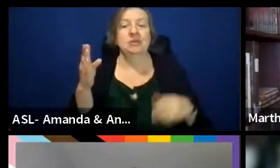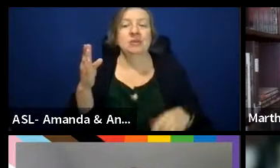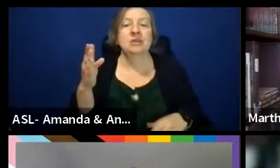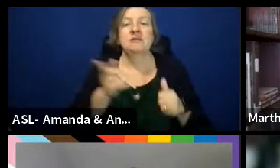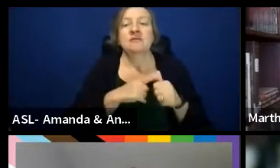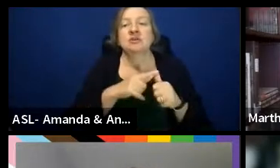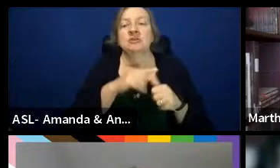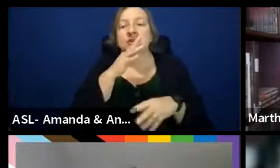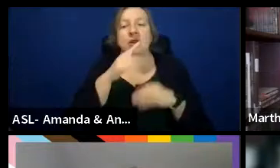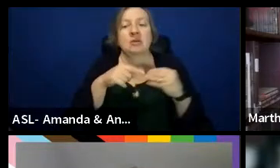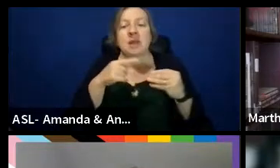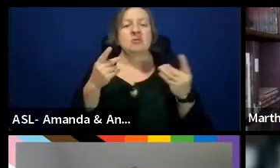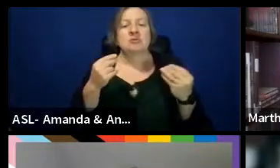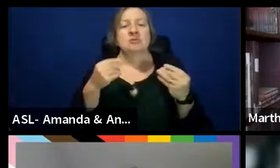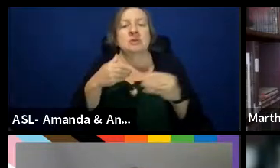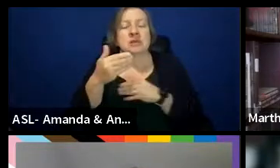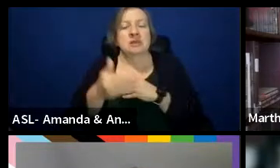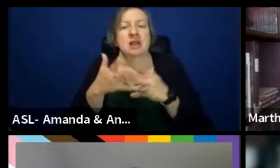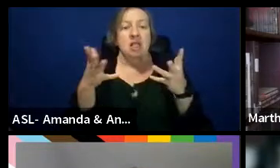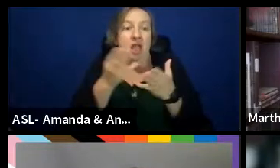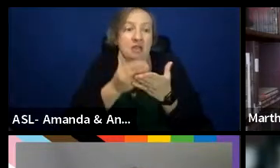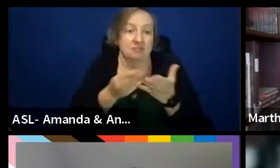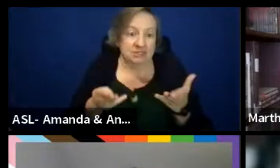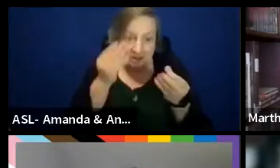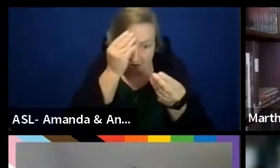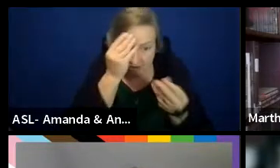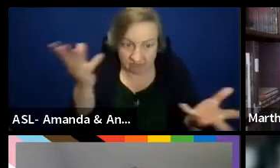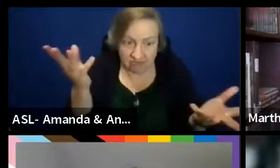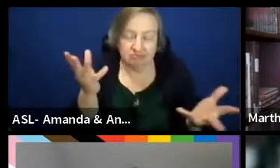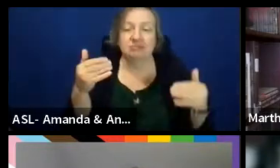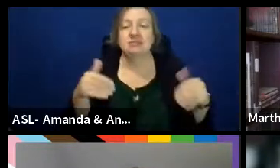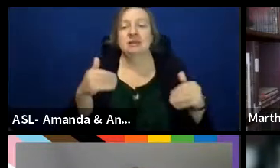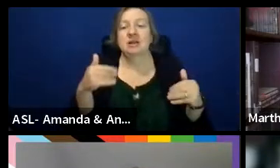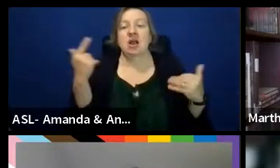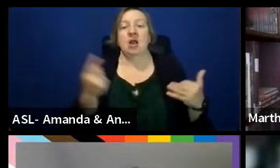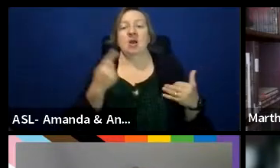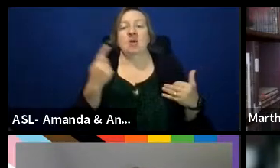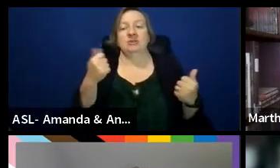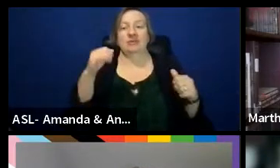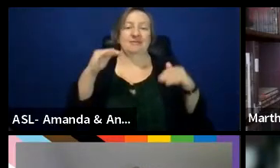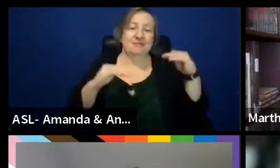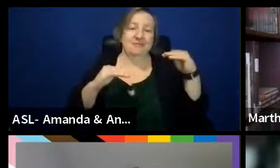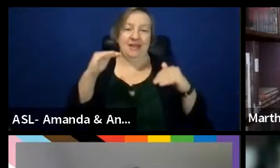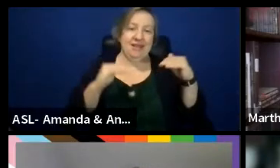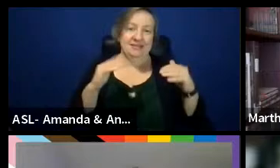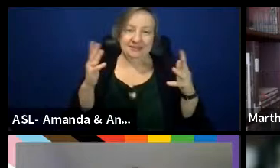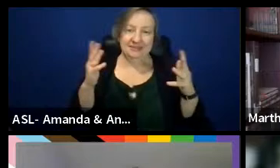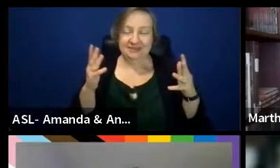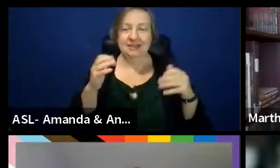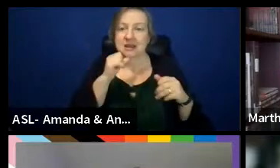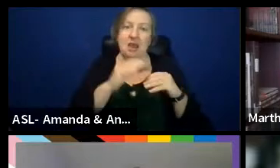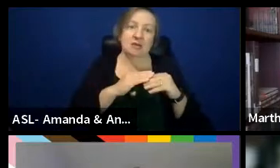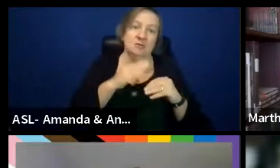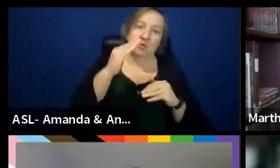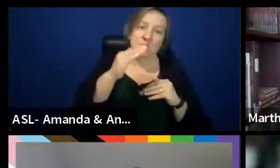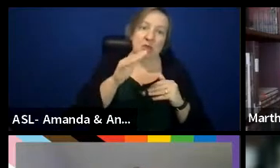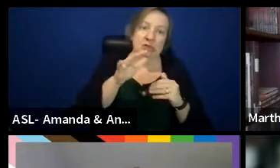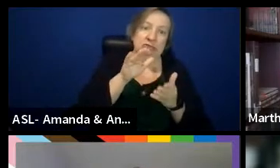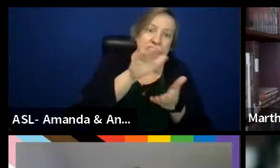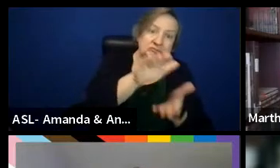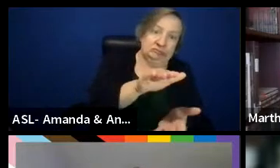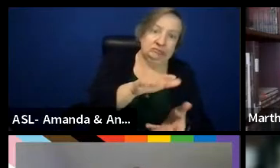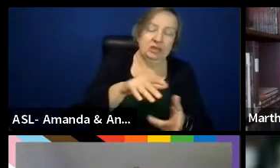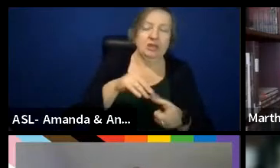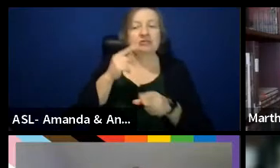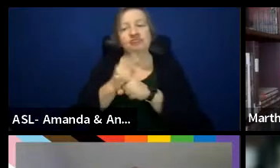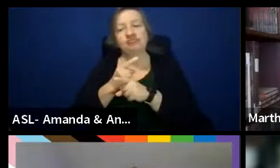about what's next. This is a lot of material. We're always striving for the right balance between not too much and just enough.